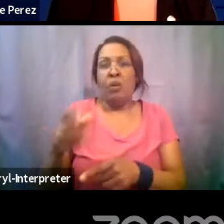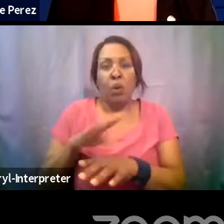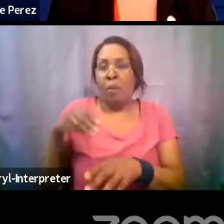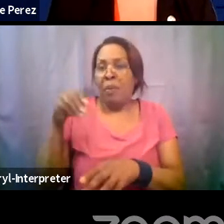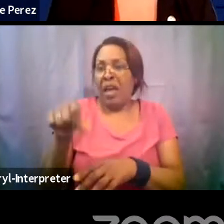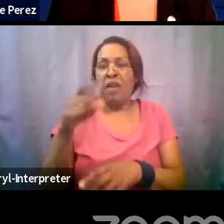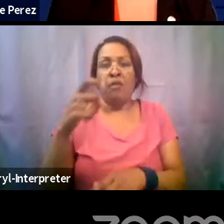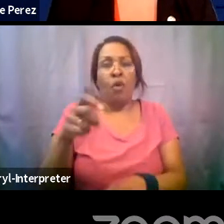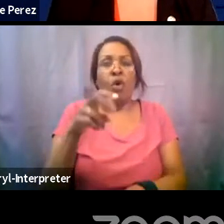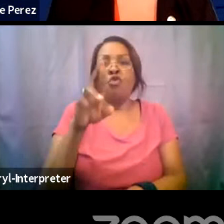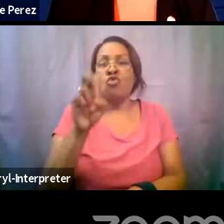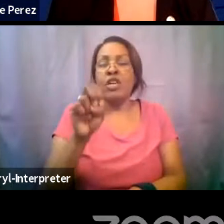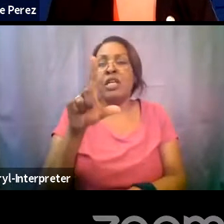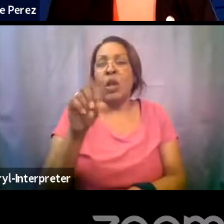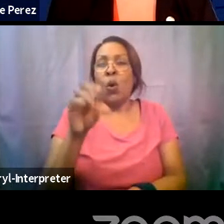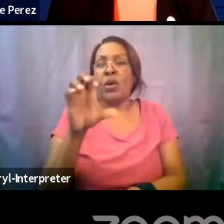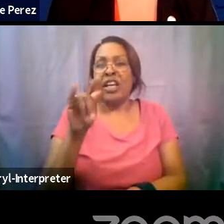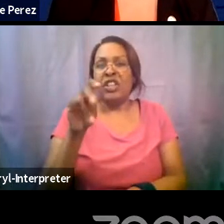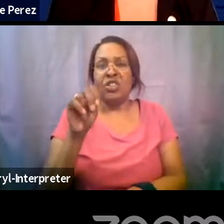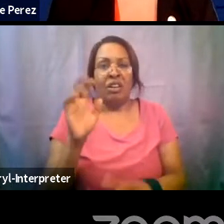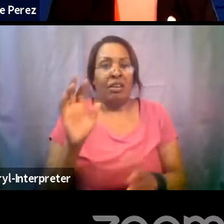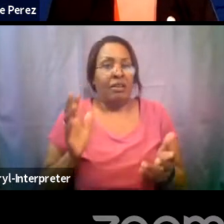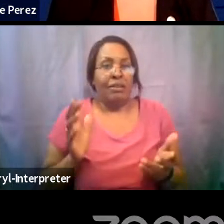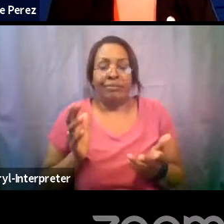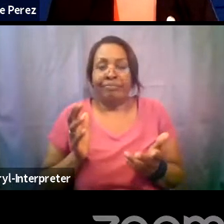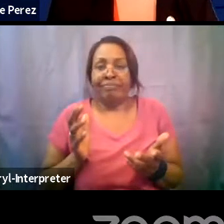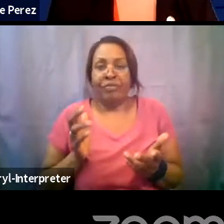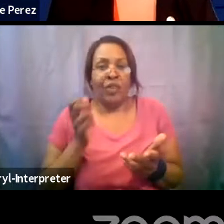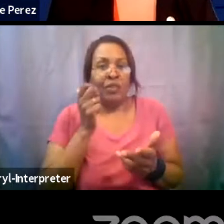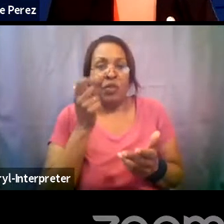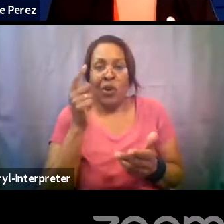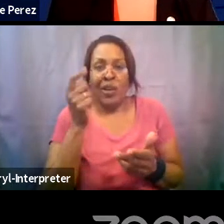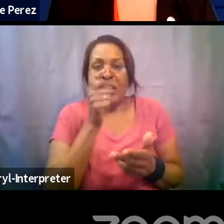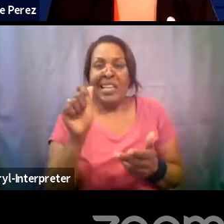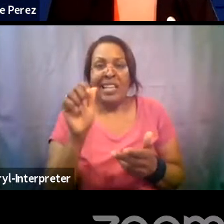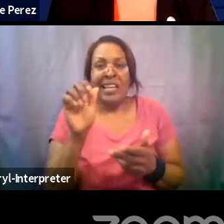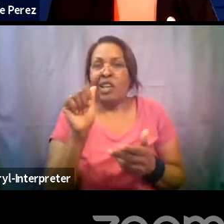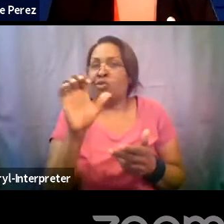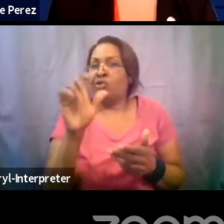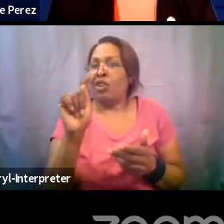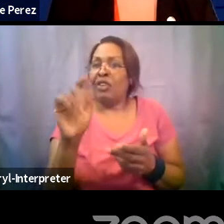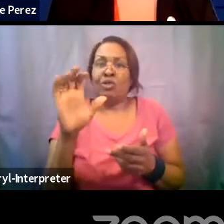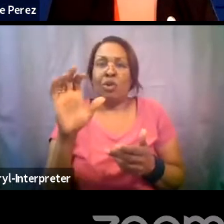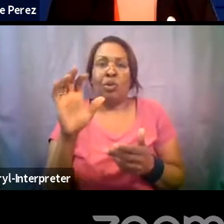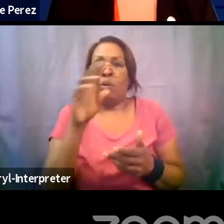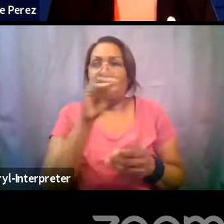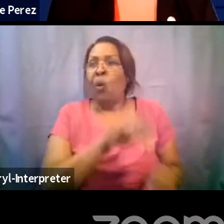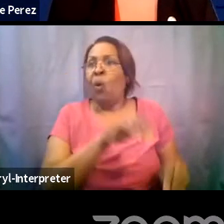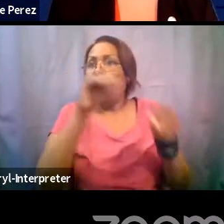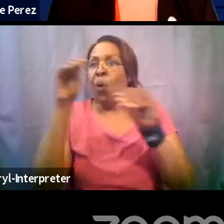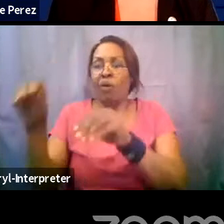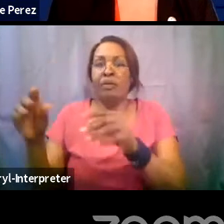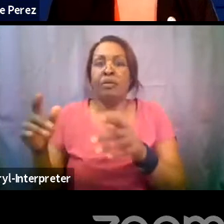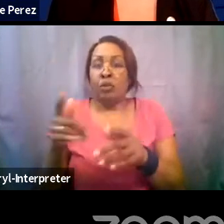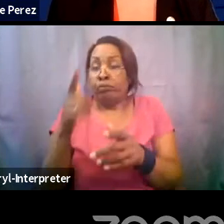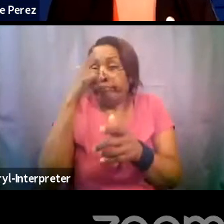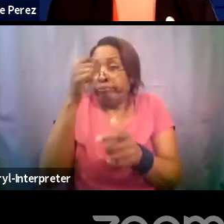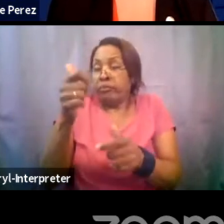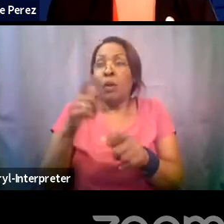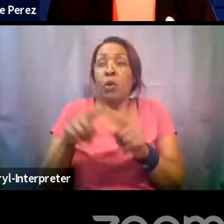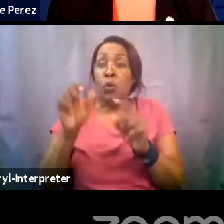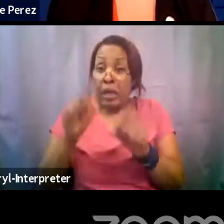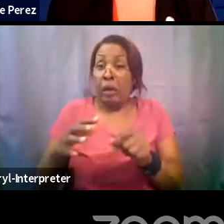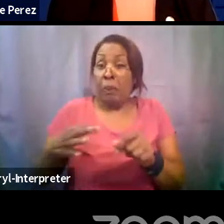for relocation for any air traffic controllers moving to the facility. So just keep that in mind, but you can apply for all